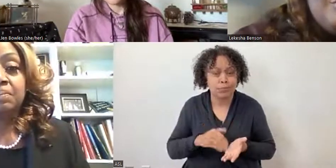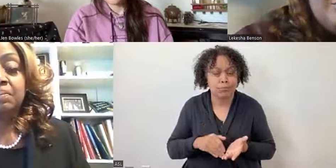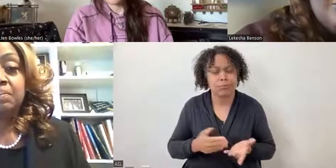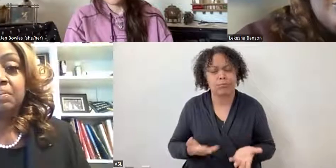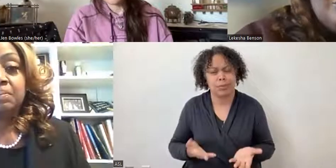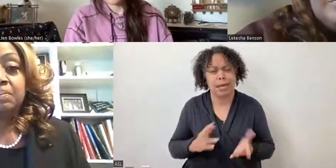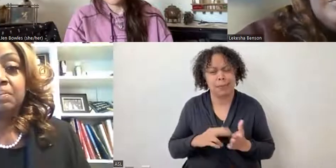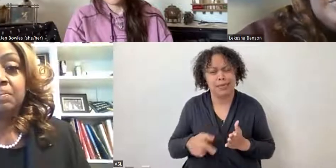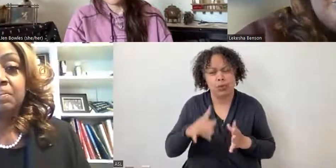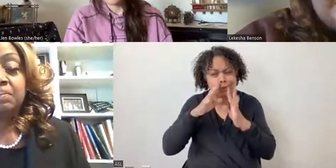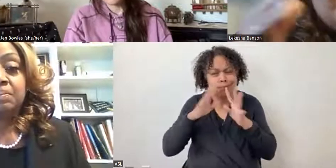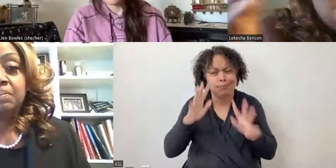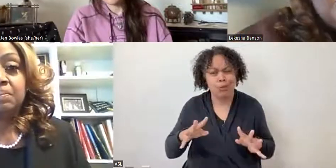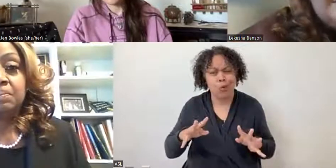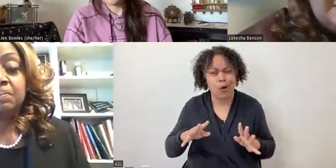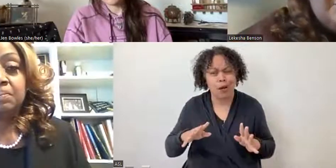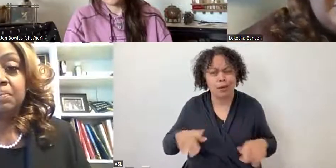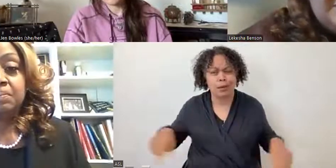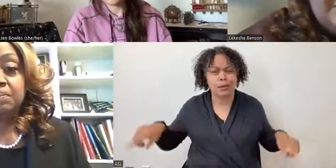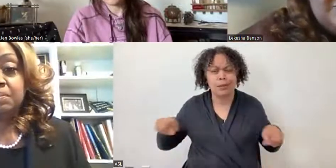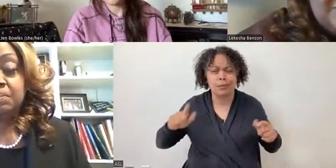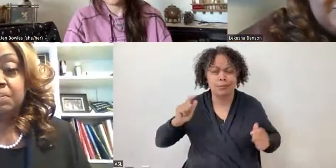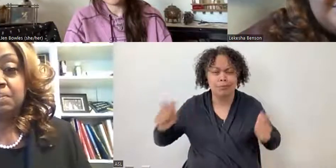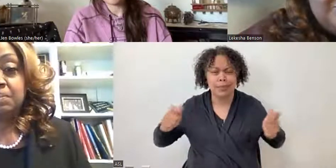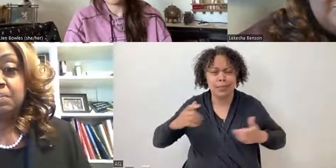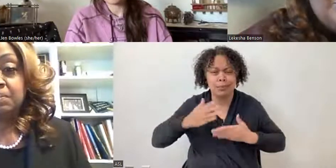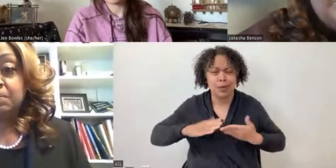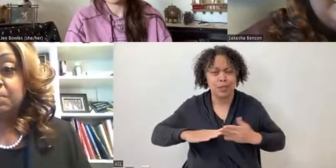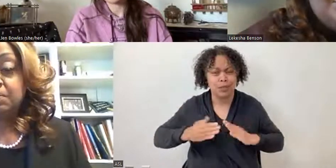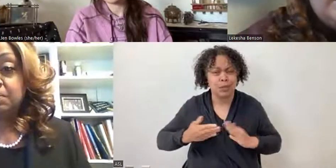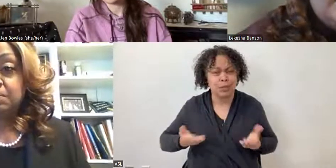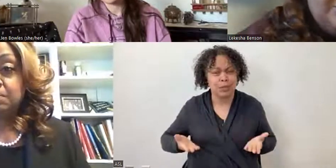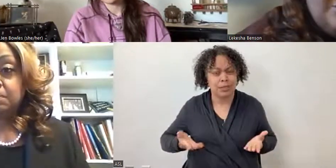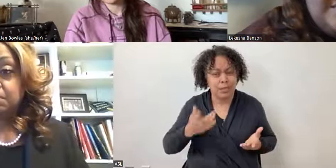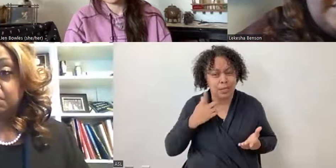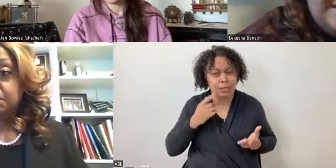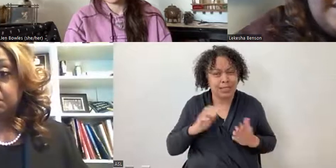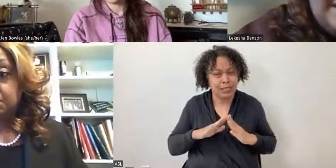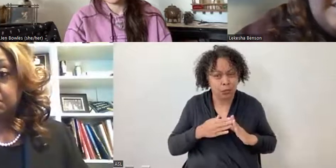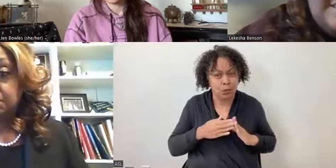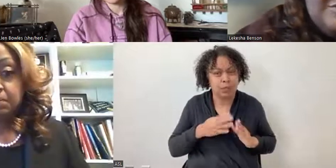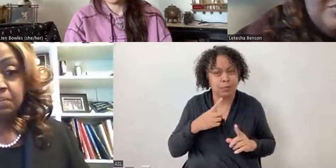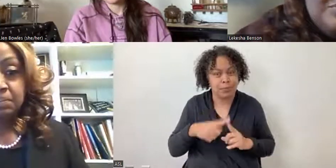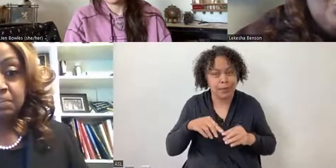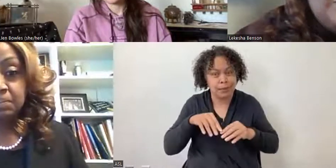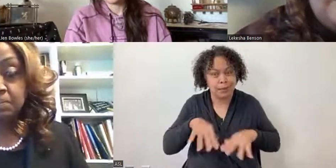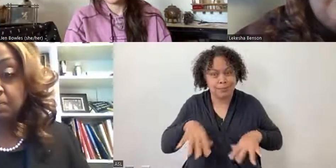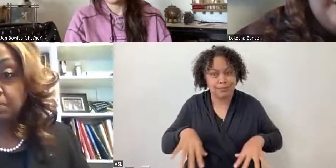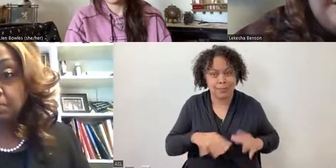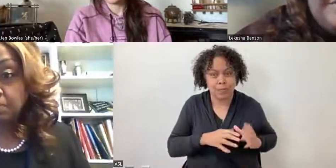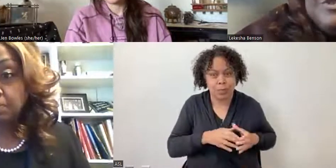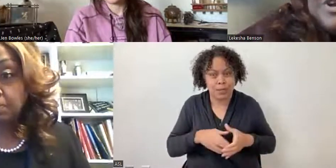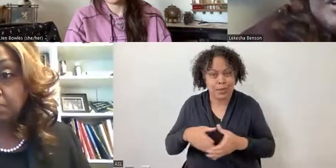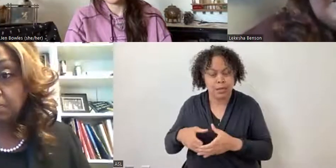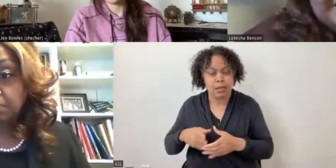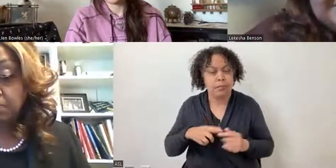leaving out, you're missing a whole segment, right? Because there are communities within communities. And you would know